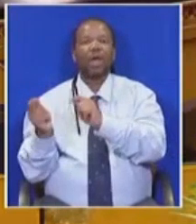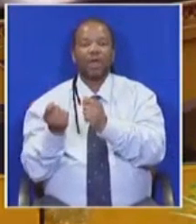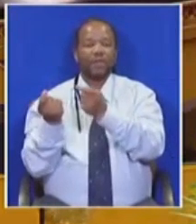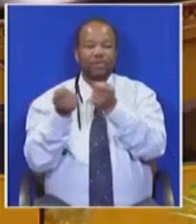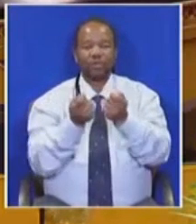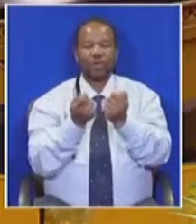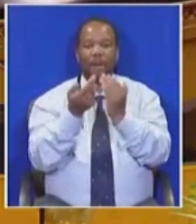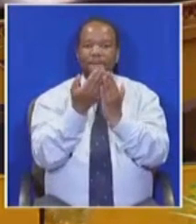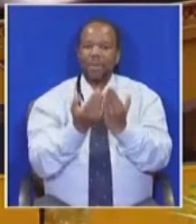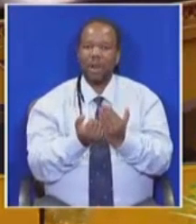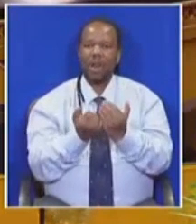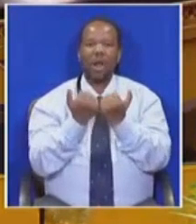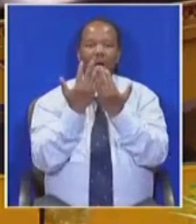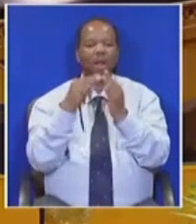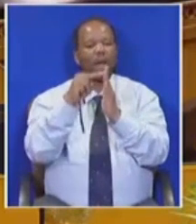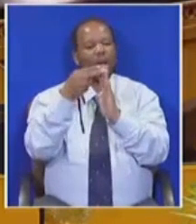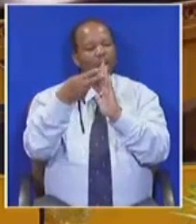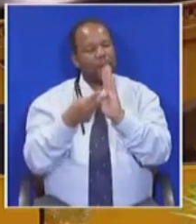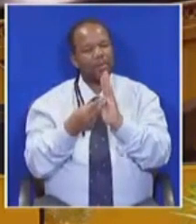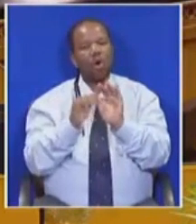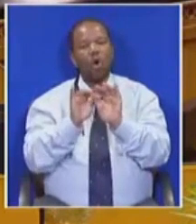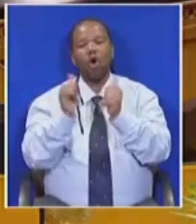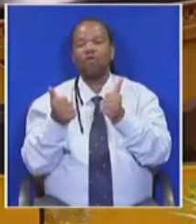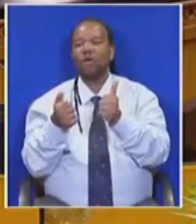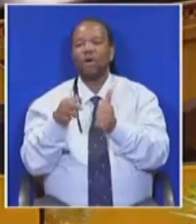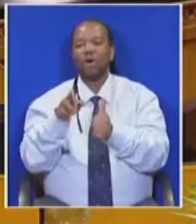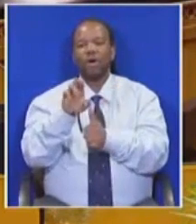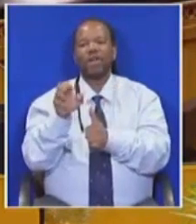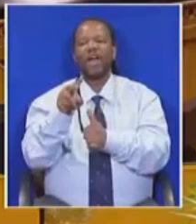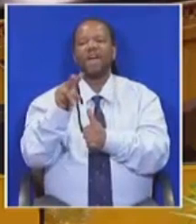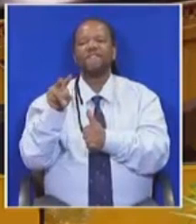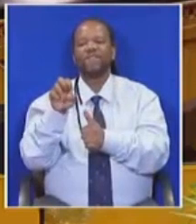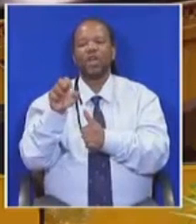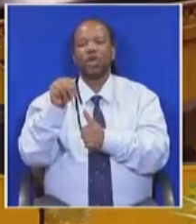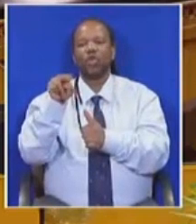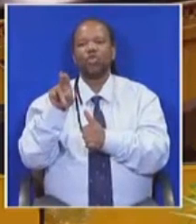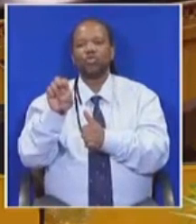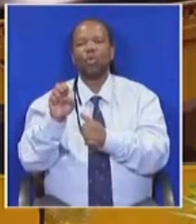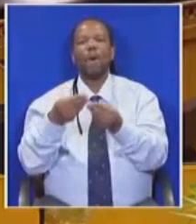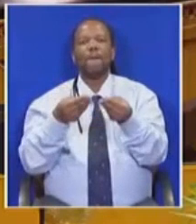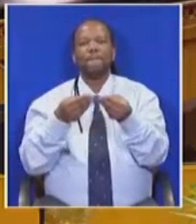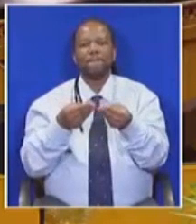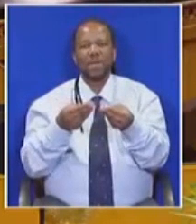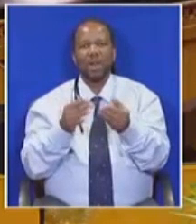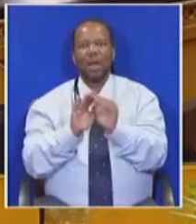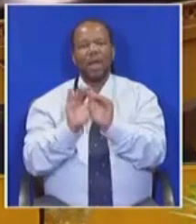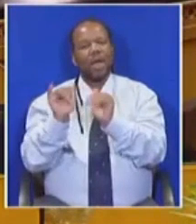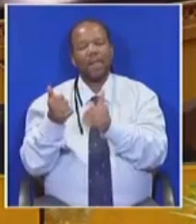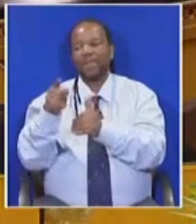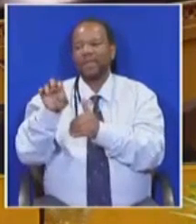monetary amounts and amendment of revenue laws bill, introduction taxation laws amendment bill.